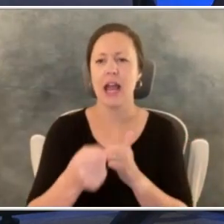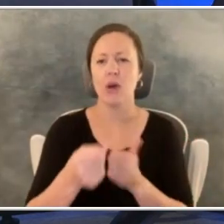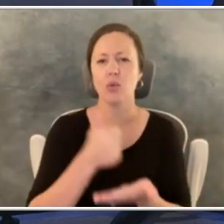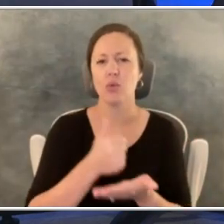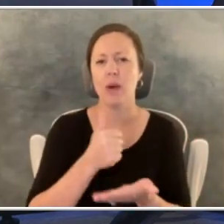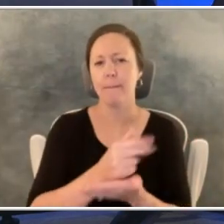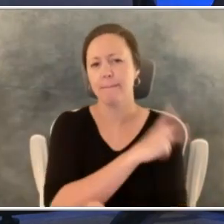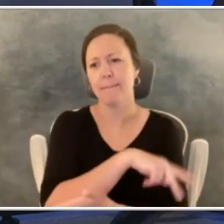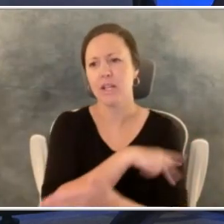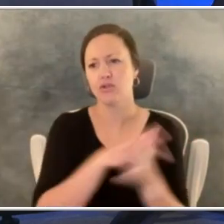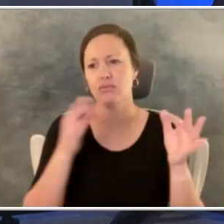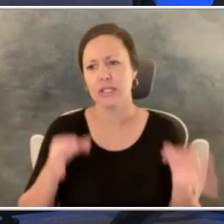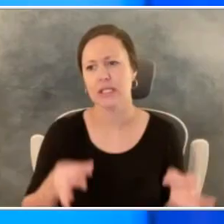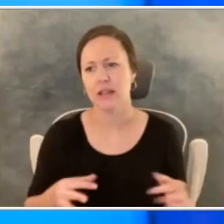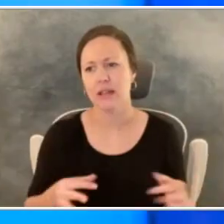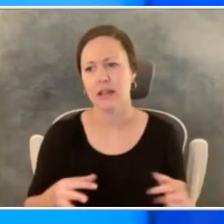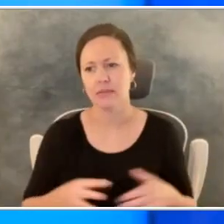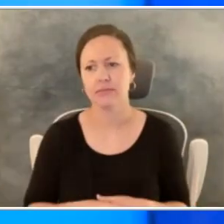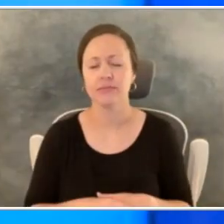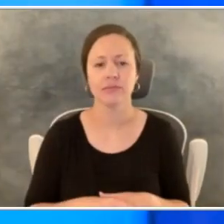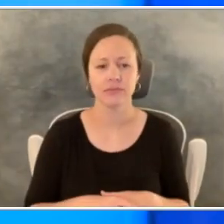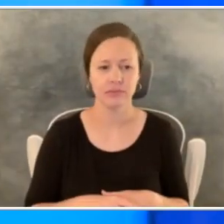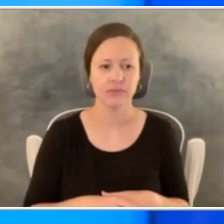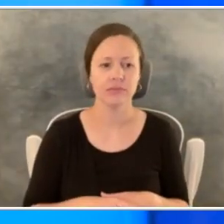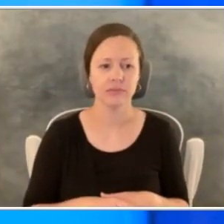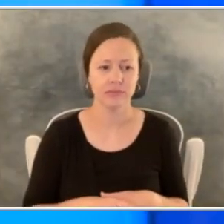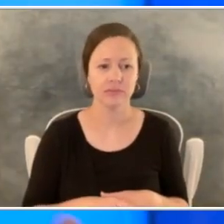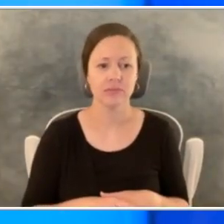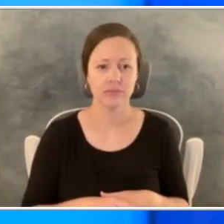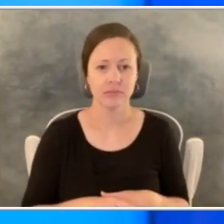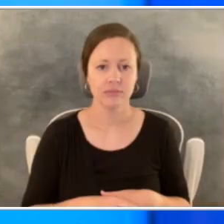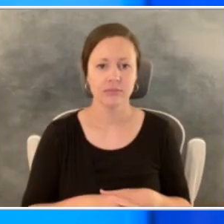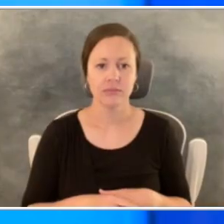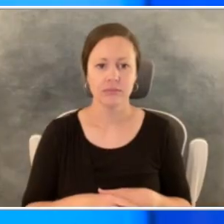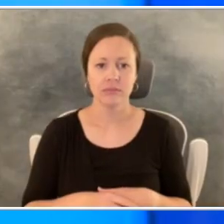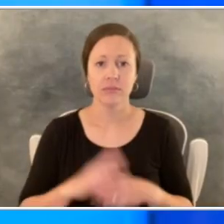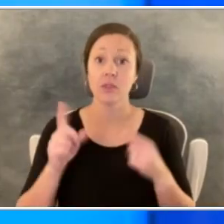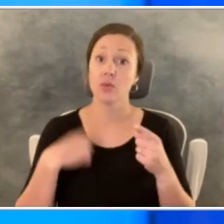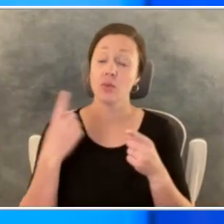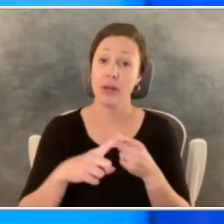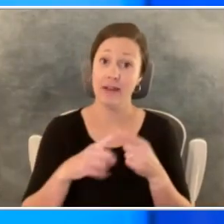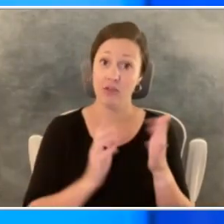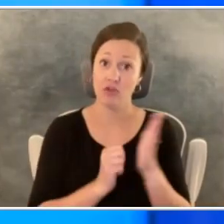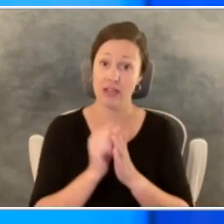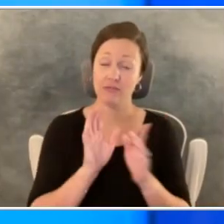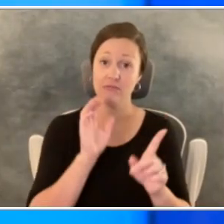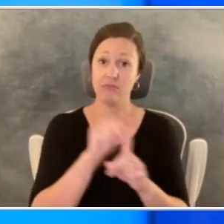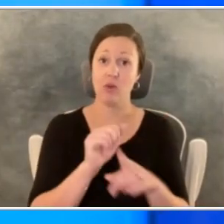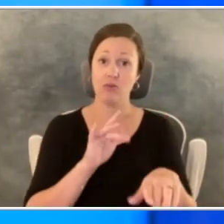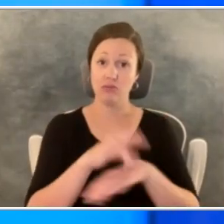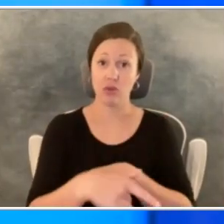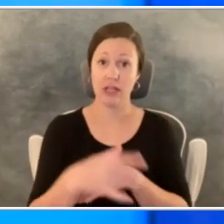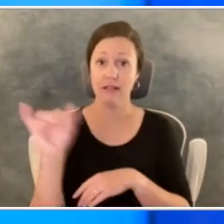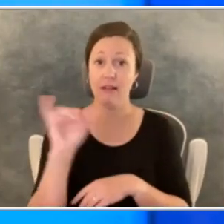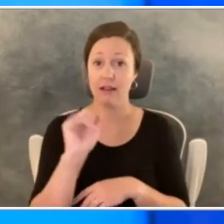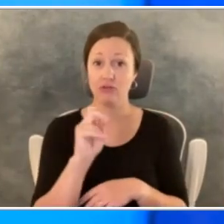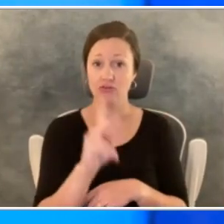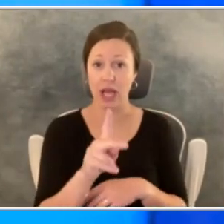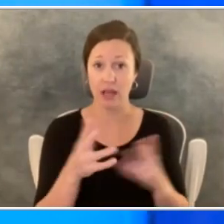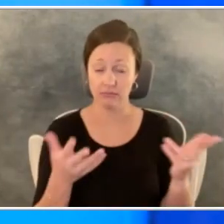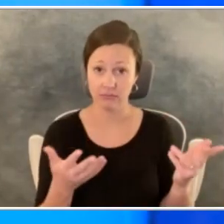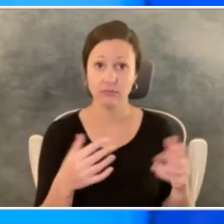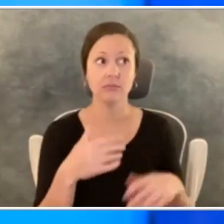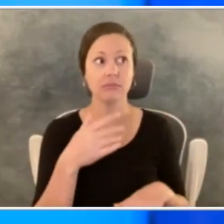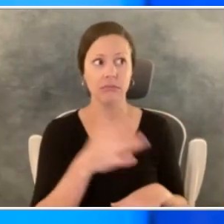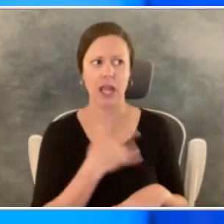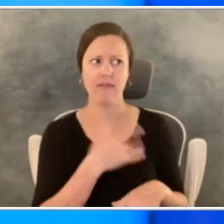Yeah, I think patients when the prostate cancer is caught early, like Jack's case, I think patients are in the fortunate situation